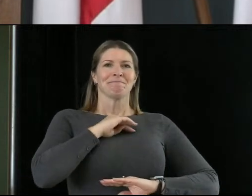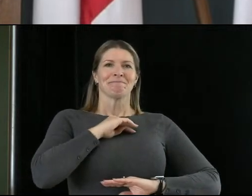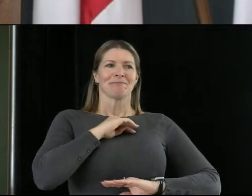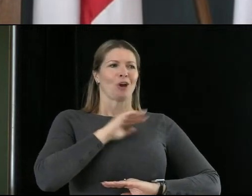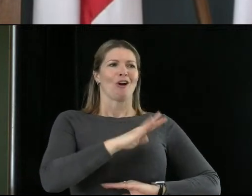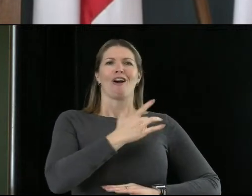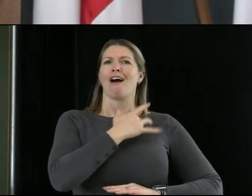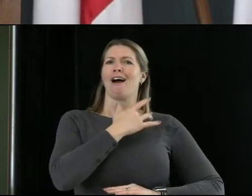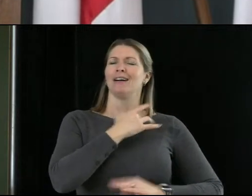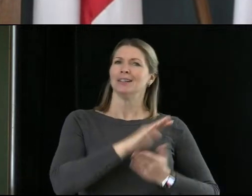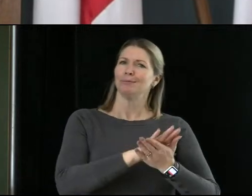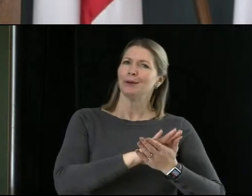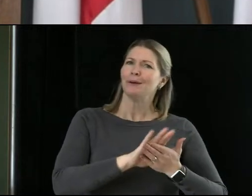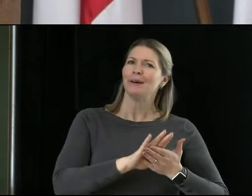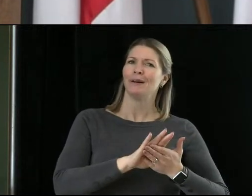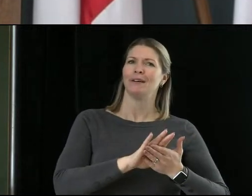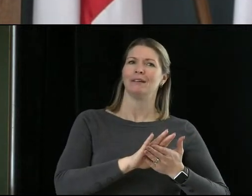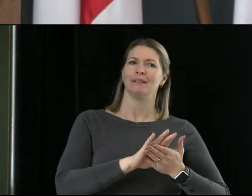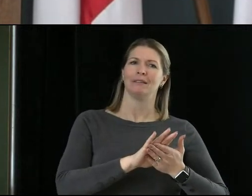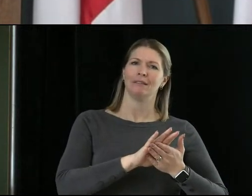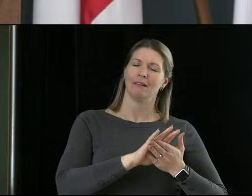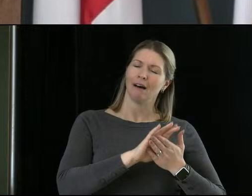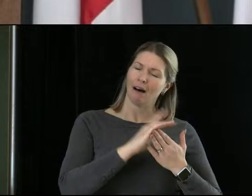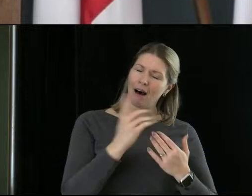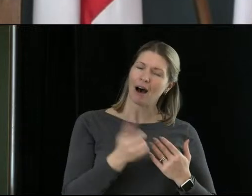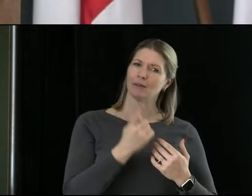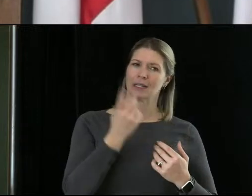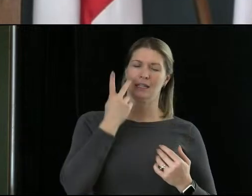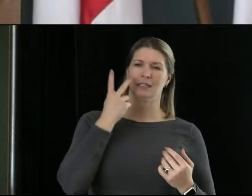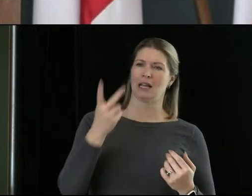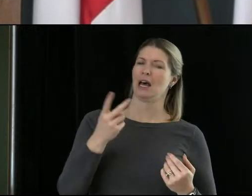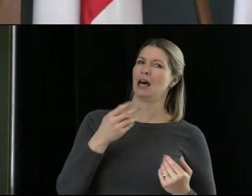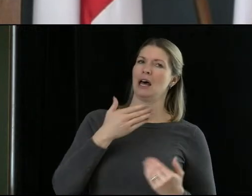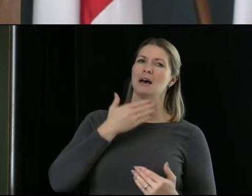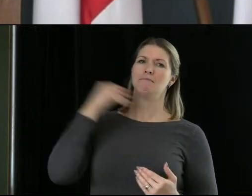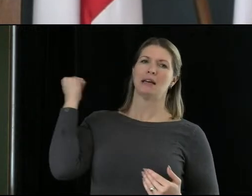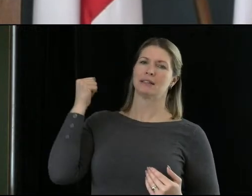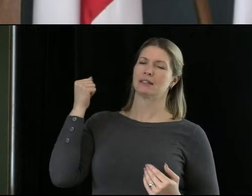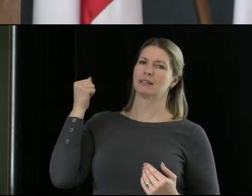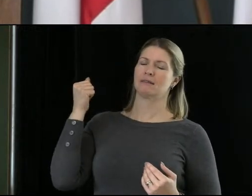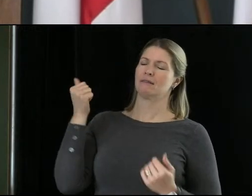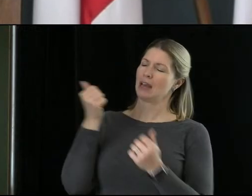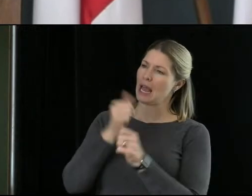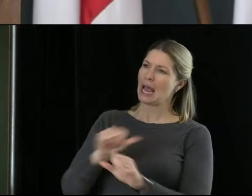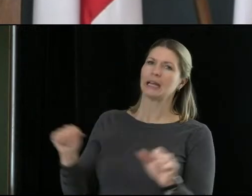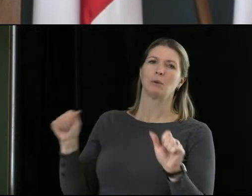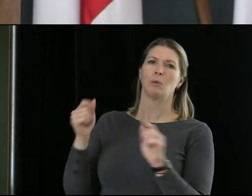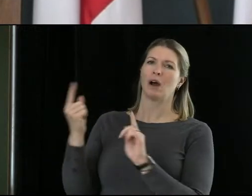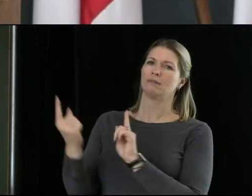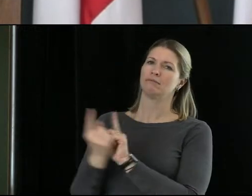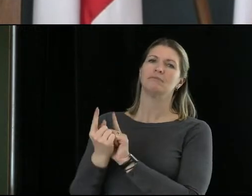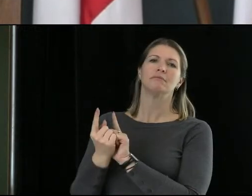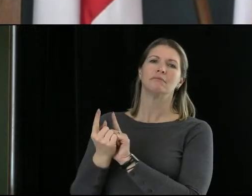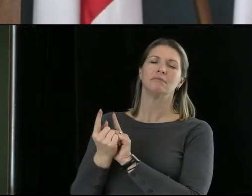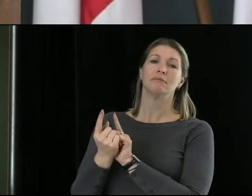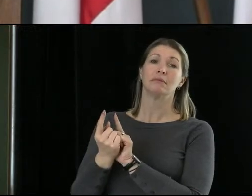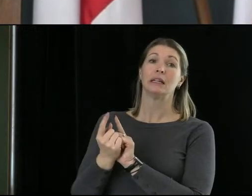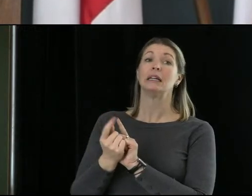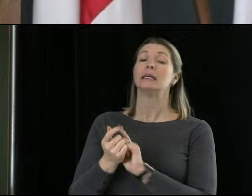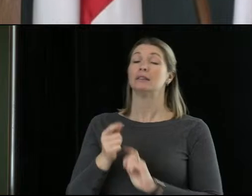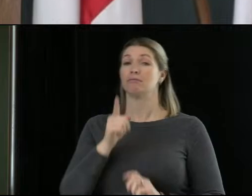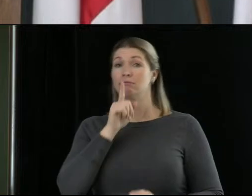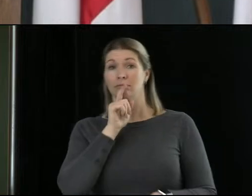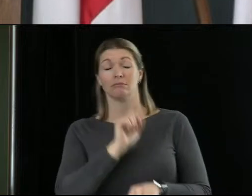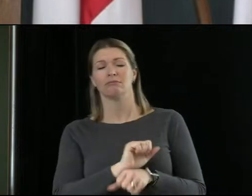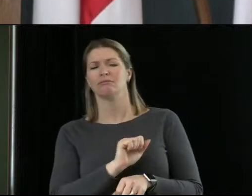and always saw the best in people. And to people who knew her, she was